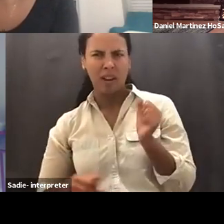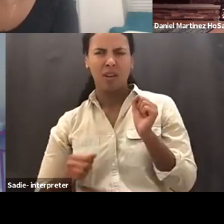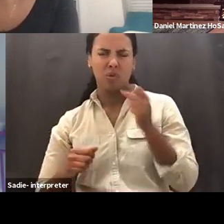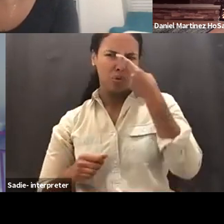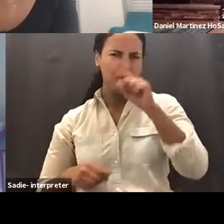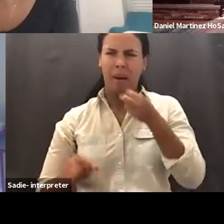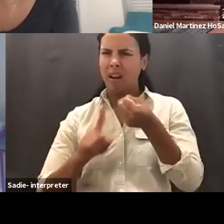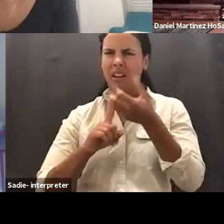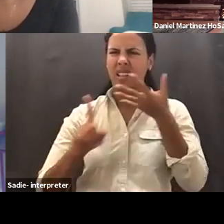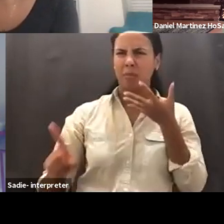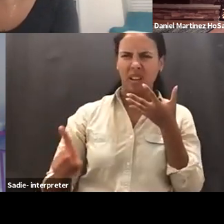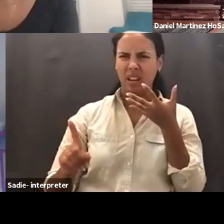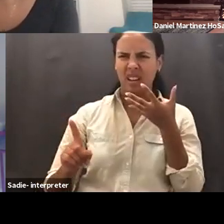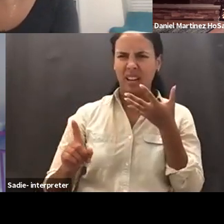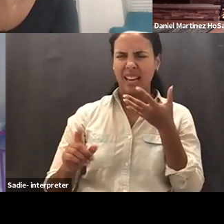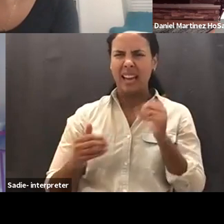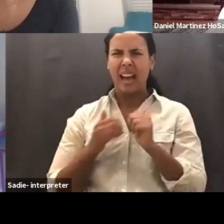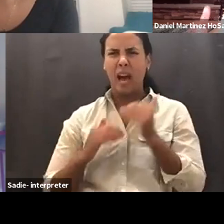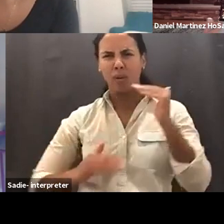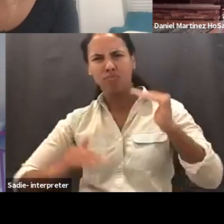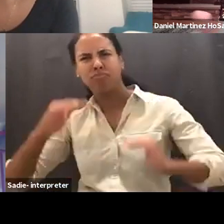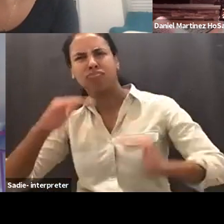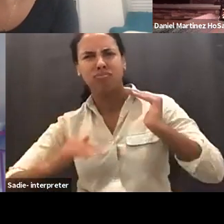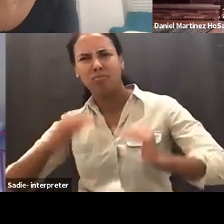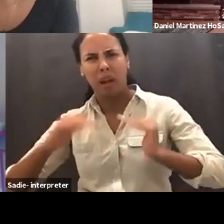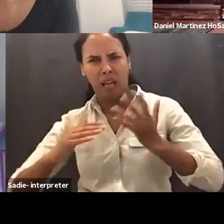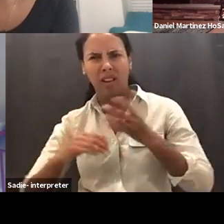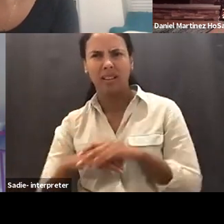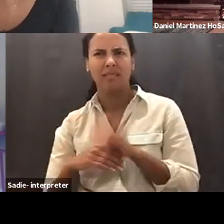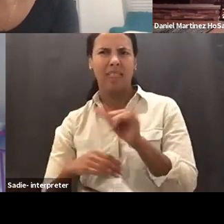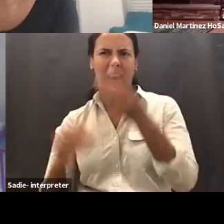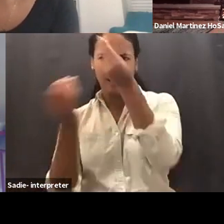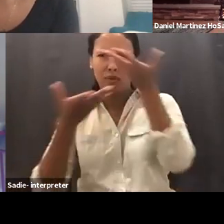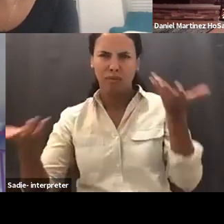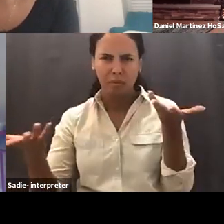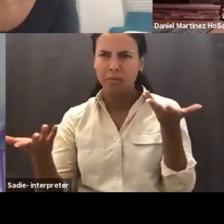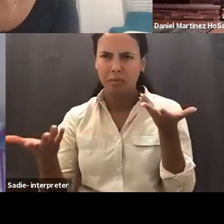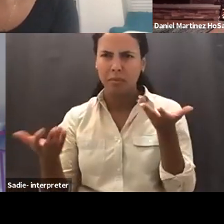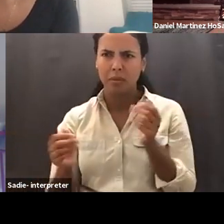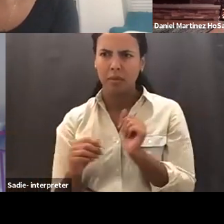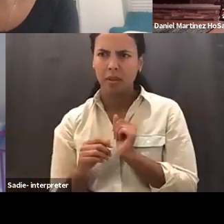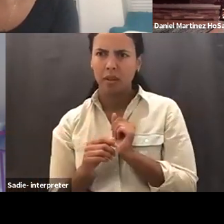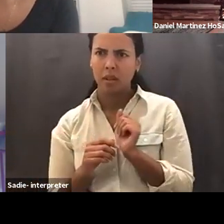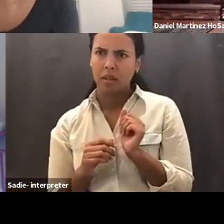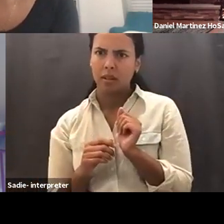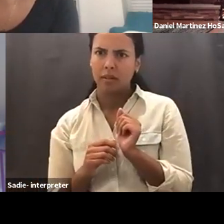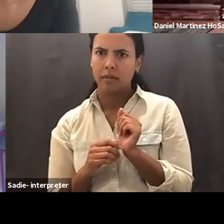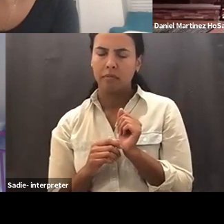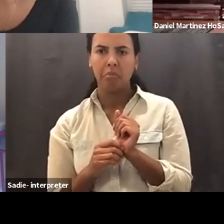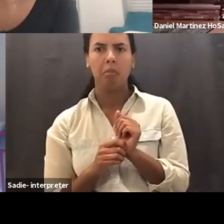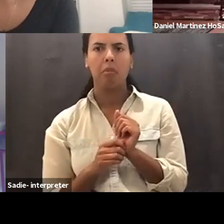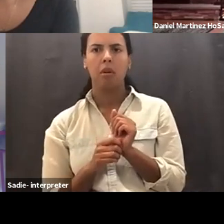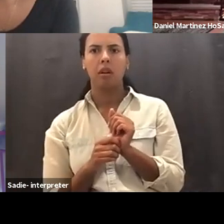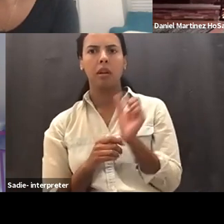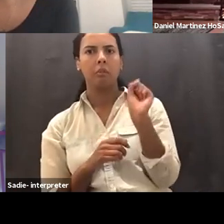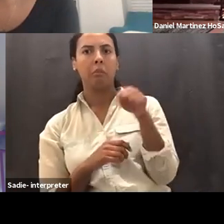numerical minority and yet they're not simply just being manipulated by someone else? Yeah, that I think